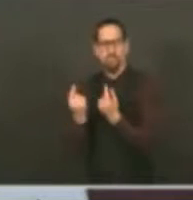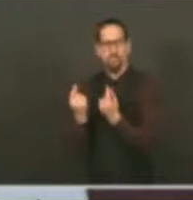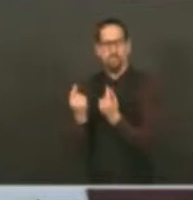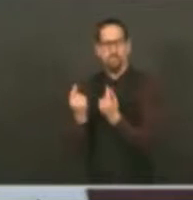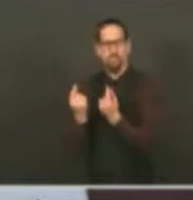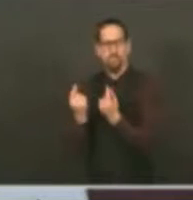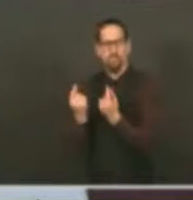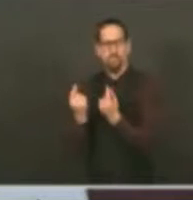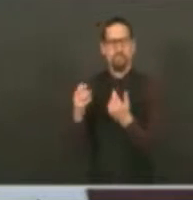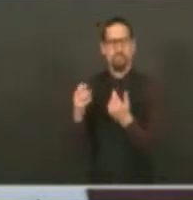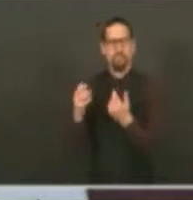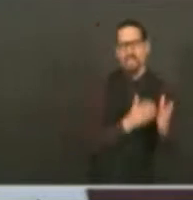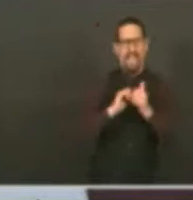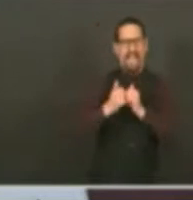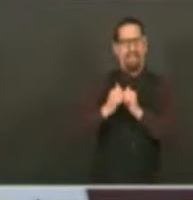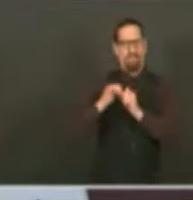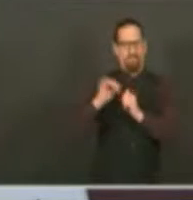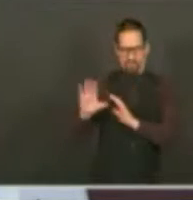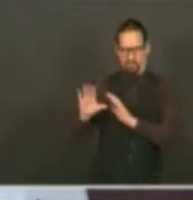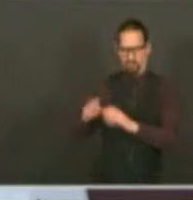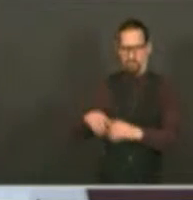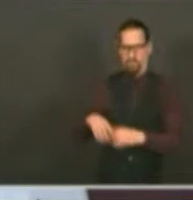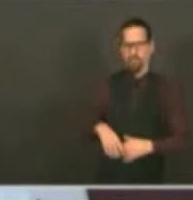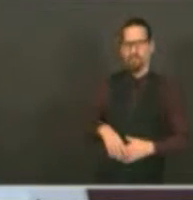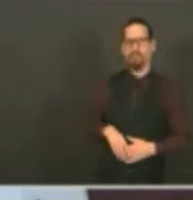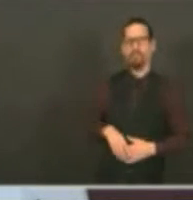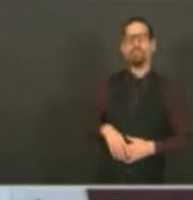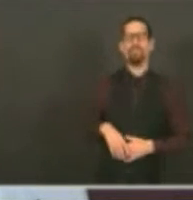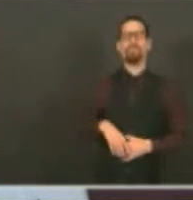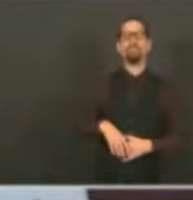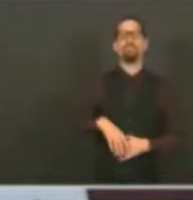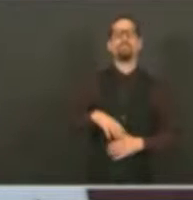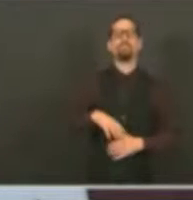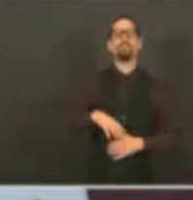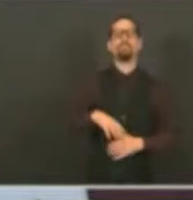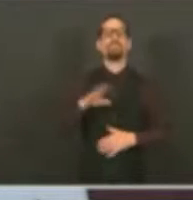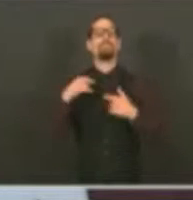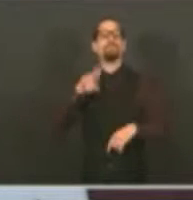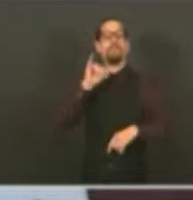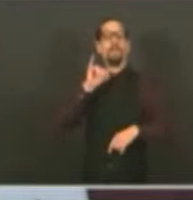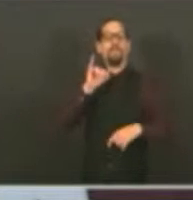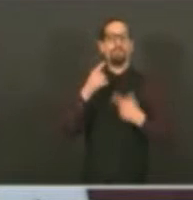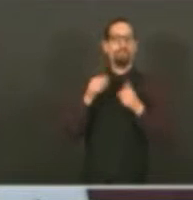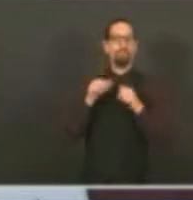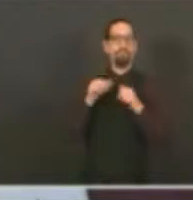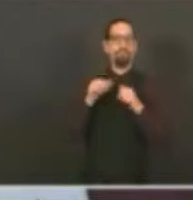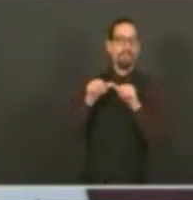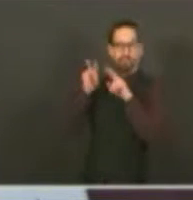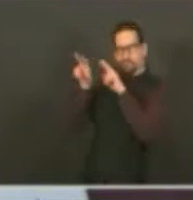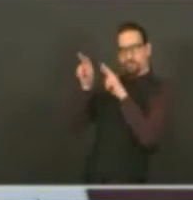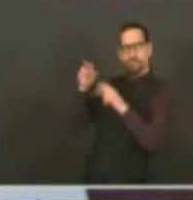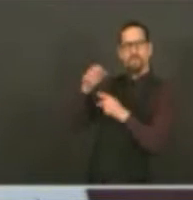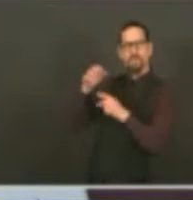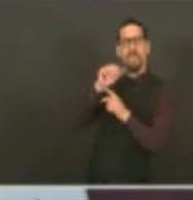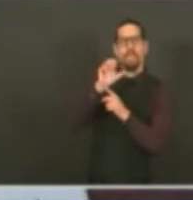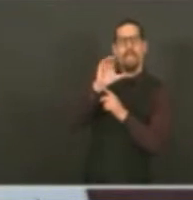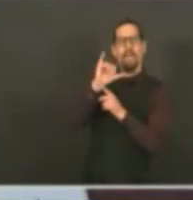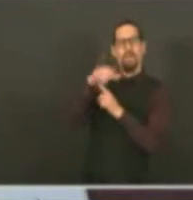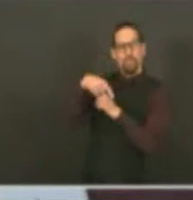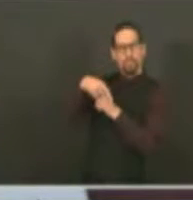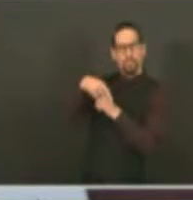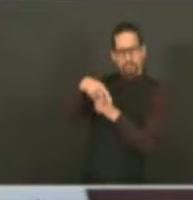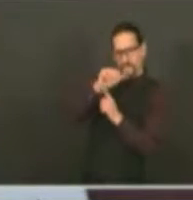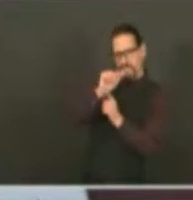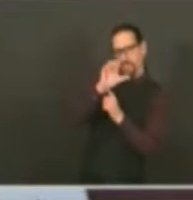Island, we are going to look at that data in conjunction with the ACIP recommendations to really make a final recommendation for all